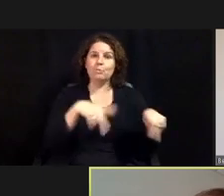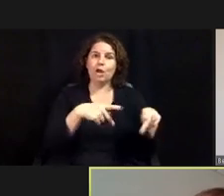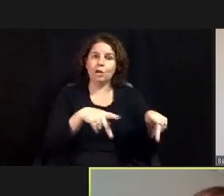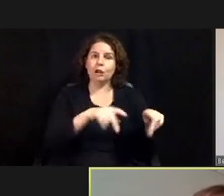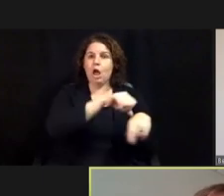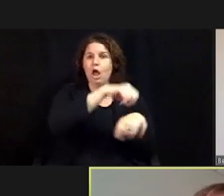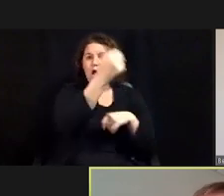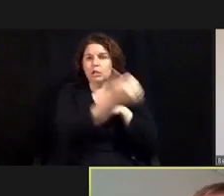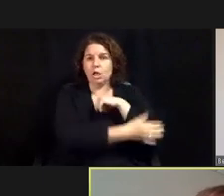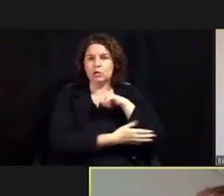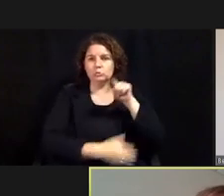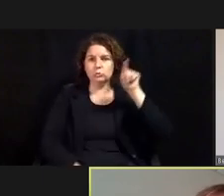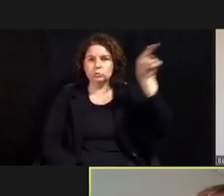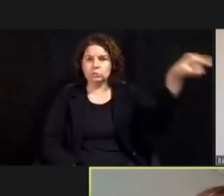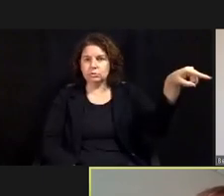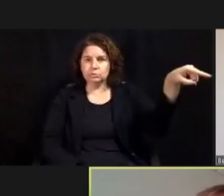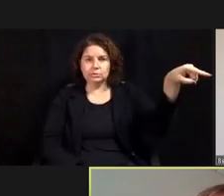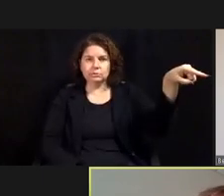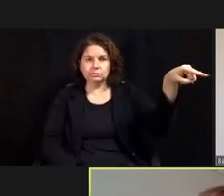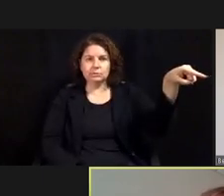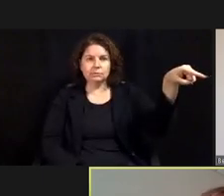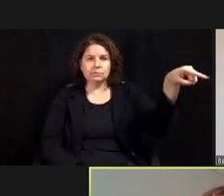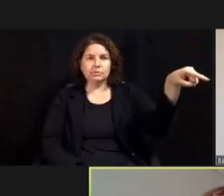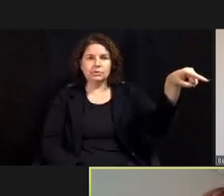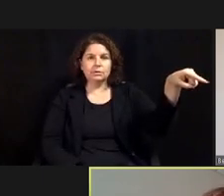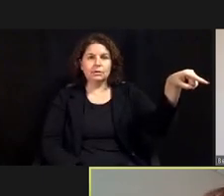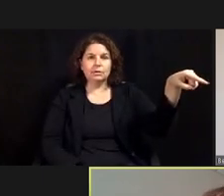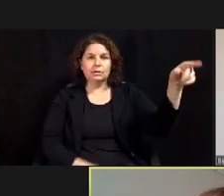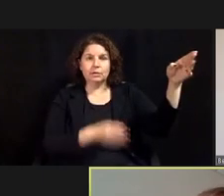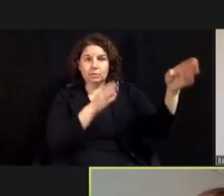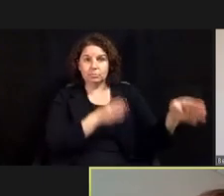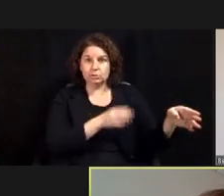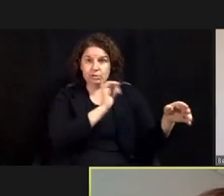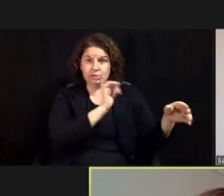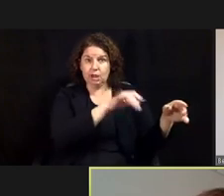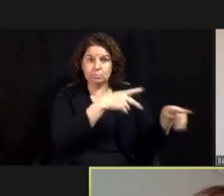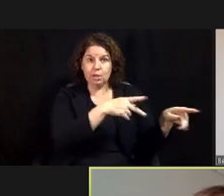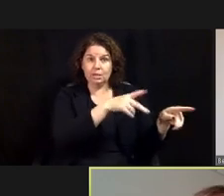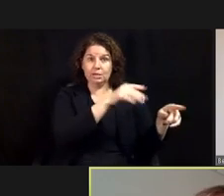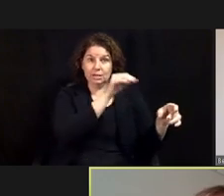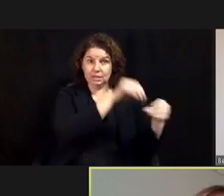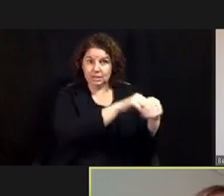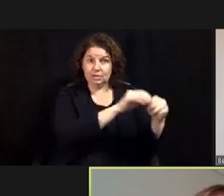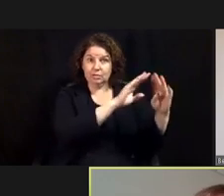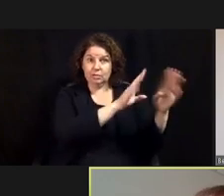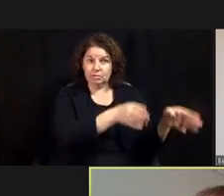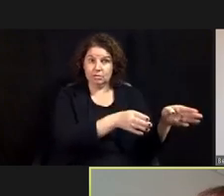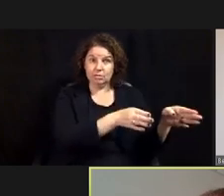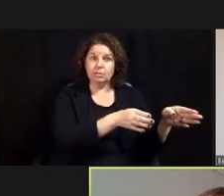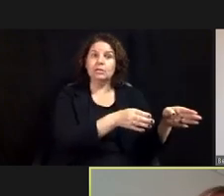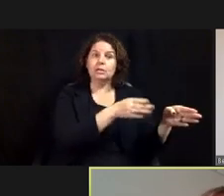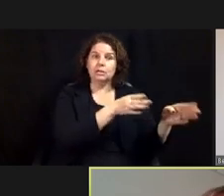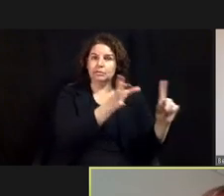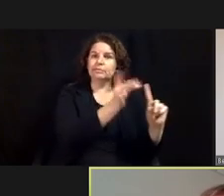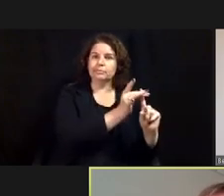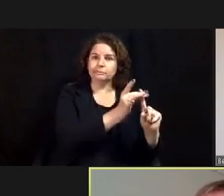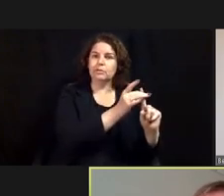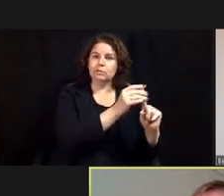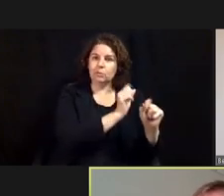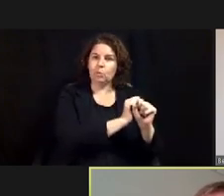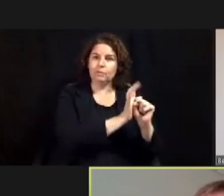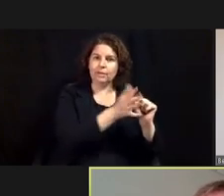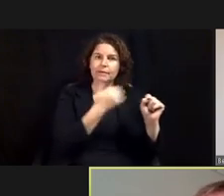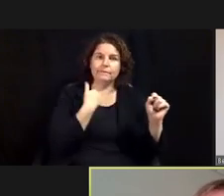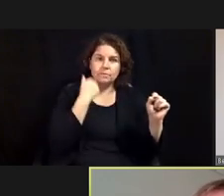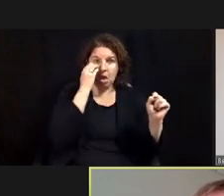Contact tracing revealed that someone who was at that party indoors was infected. This person who works in a skilled nursing